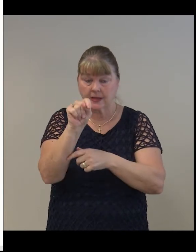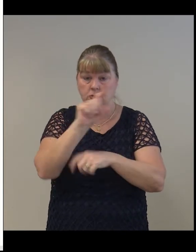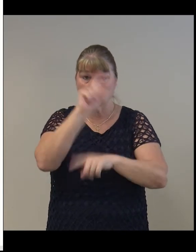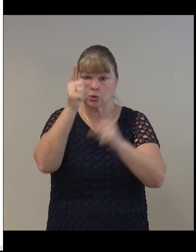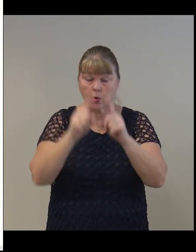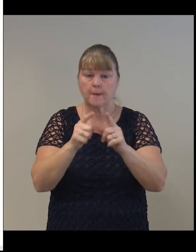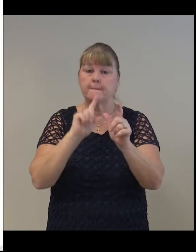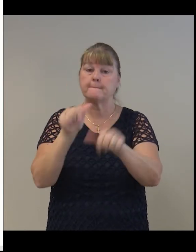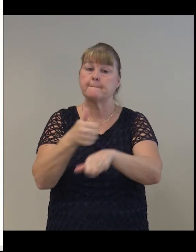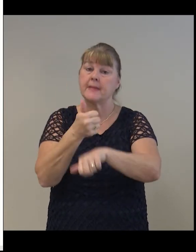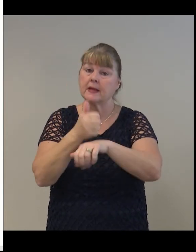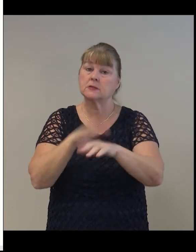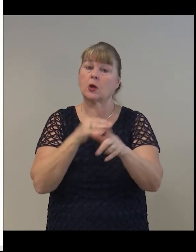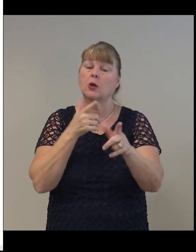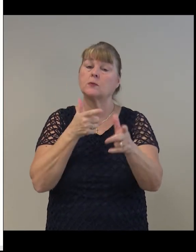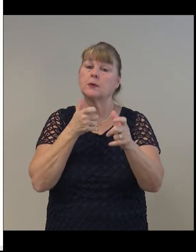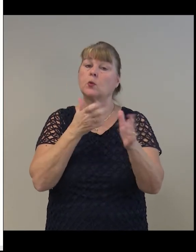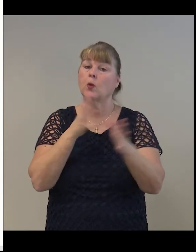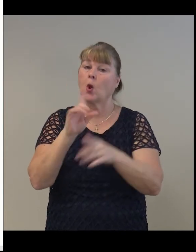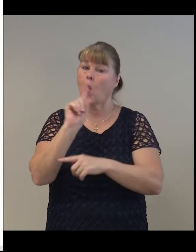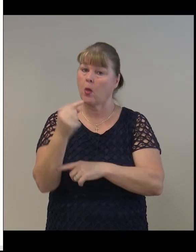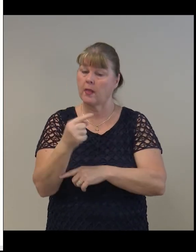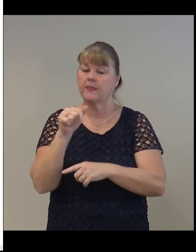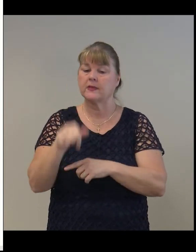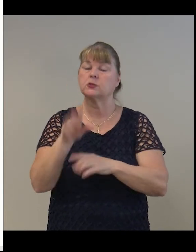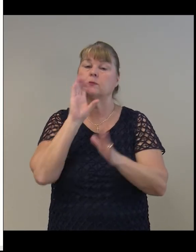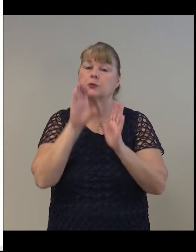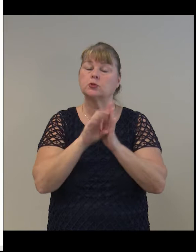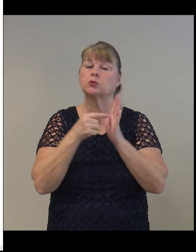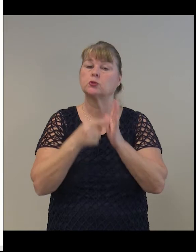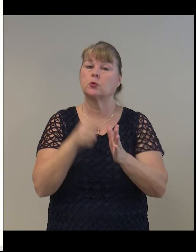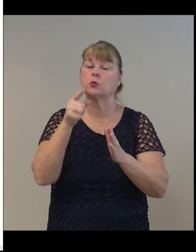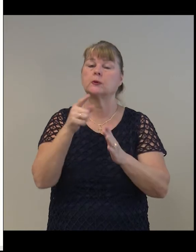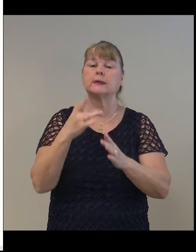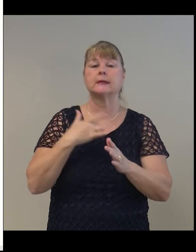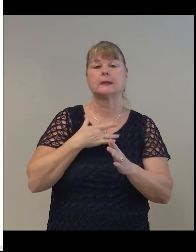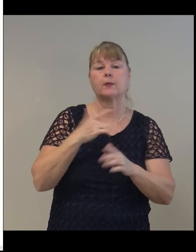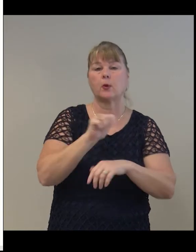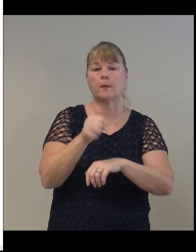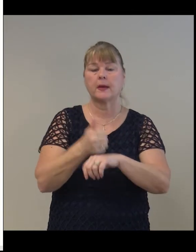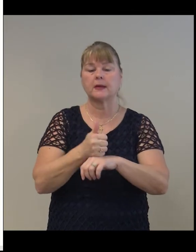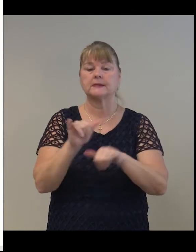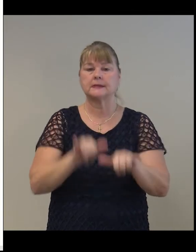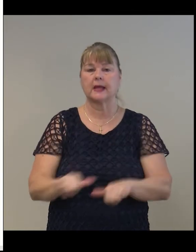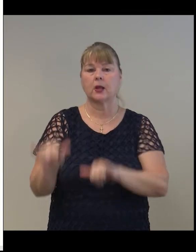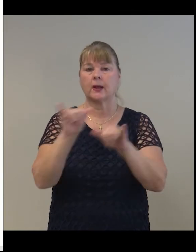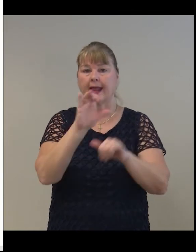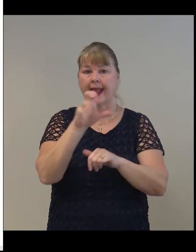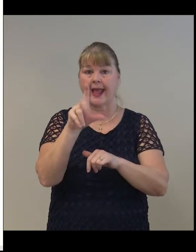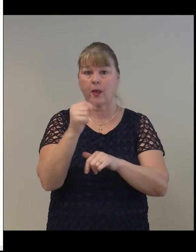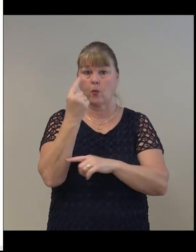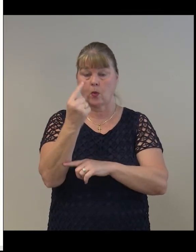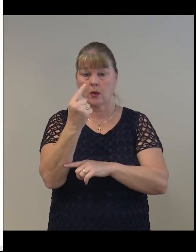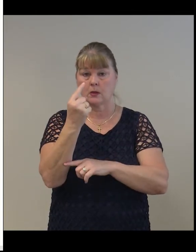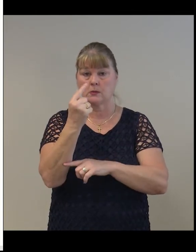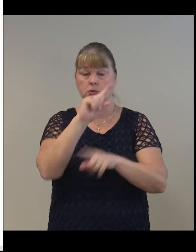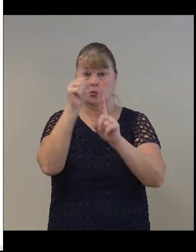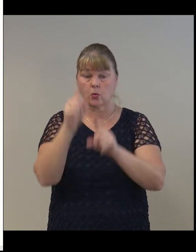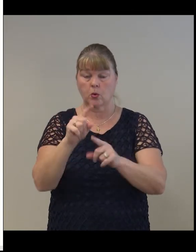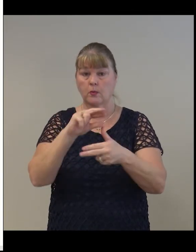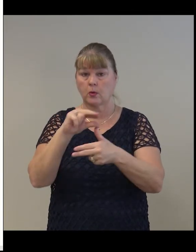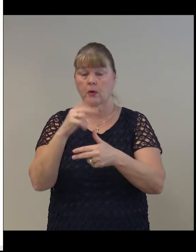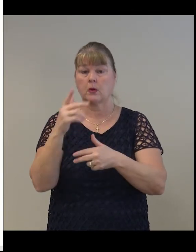speed only. This is just to show you, based on a typical or standard Category 1 storm, what the worst